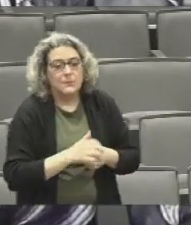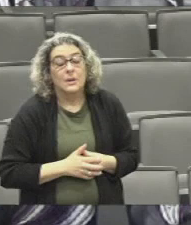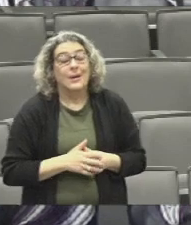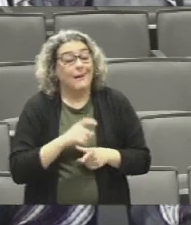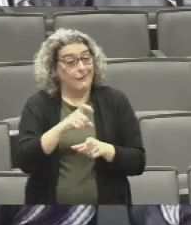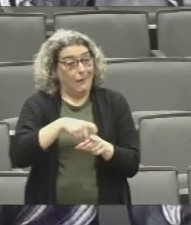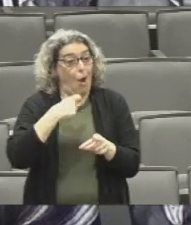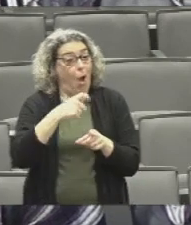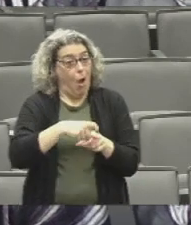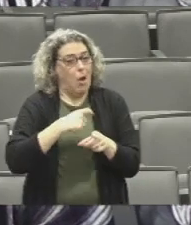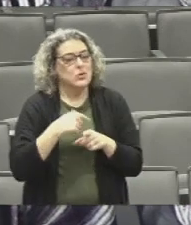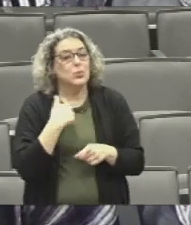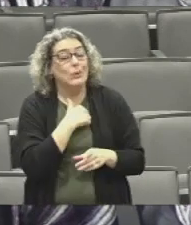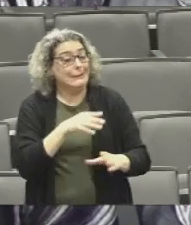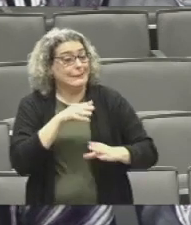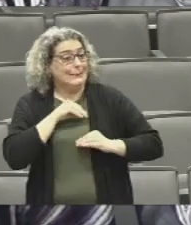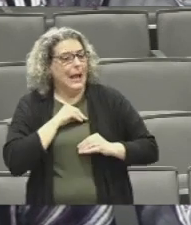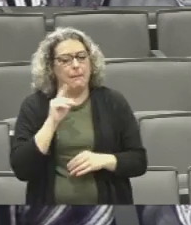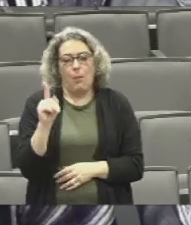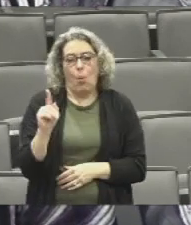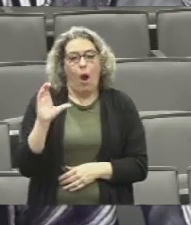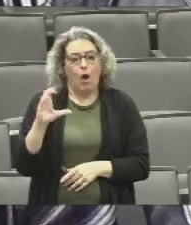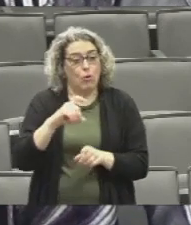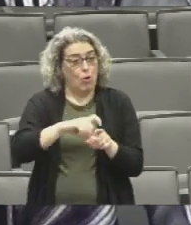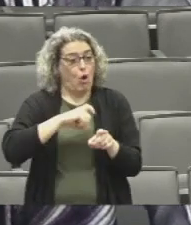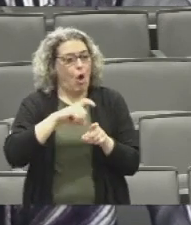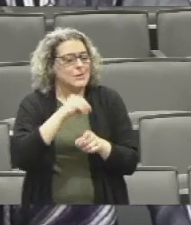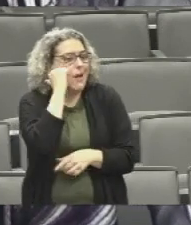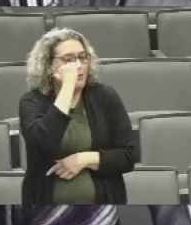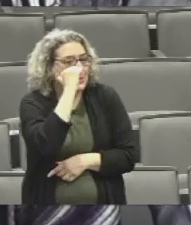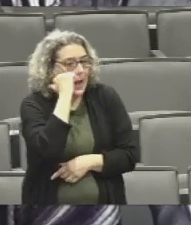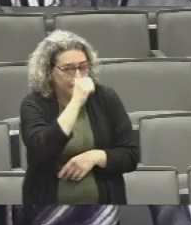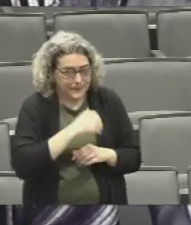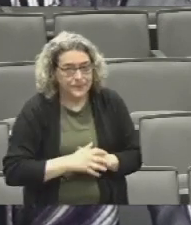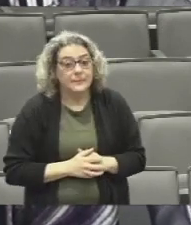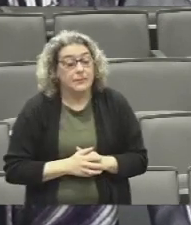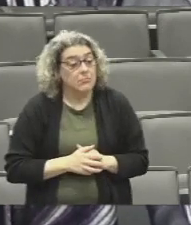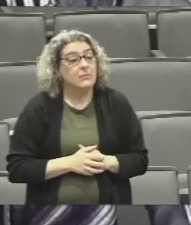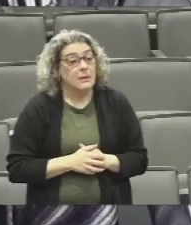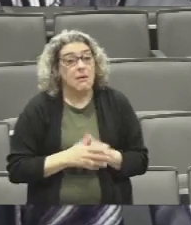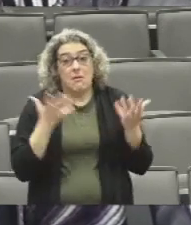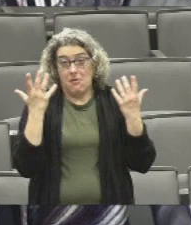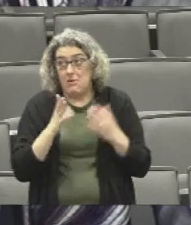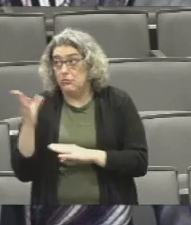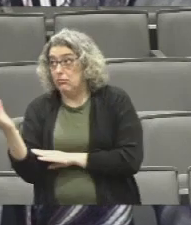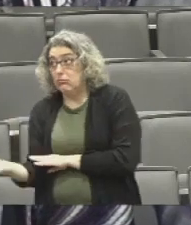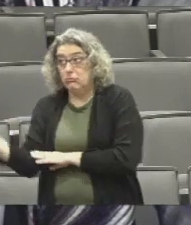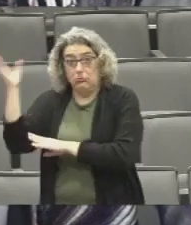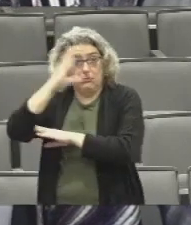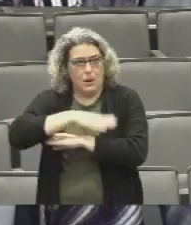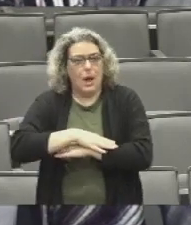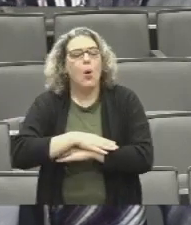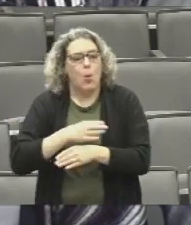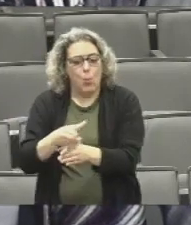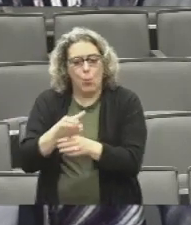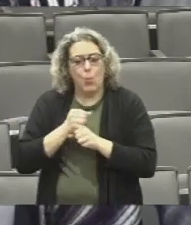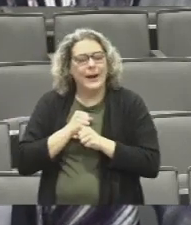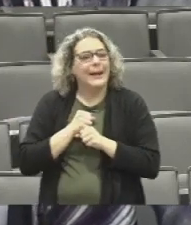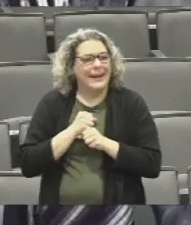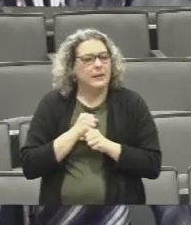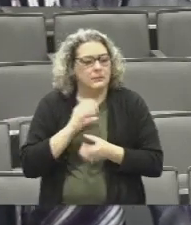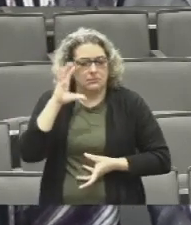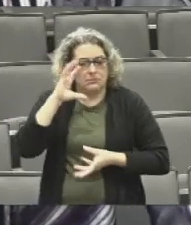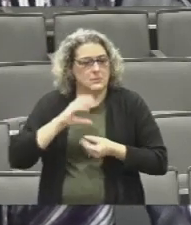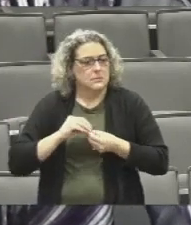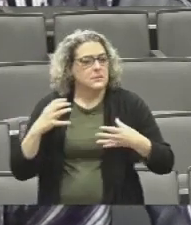takes about 100 calls every day. They give me a summary at the end of the day about what are the themes of